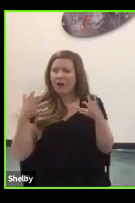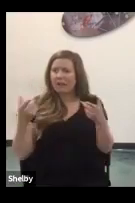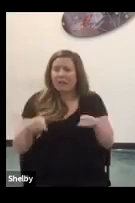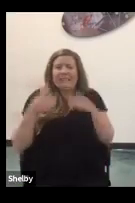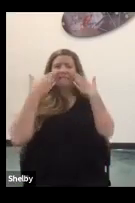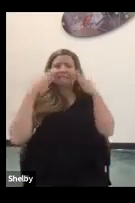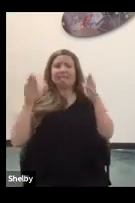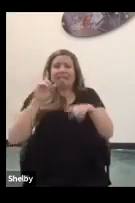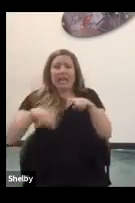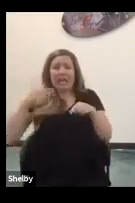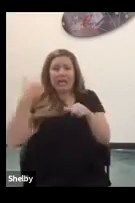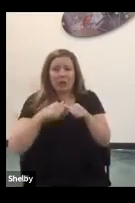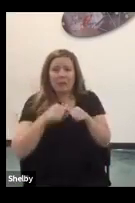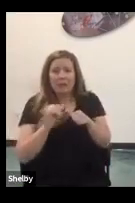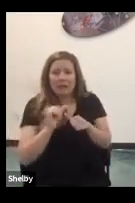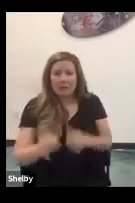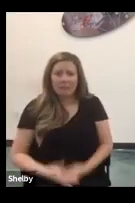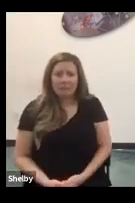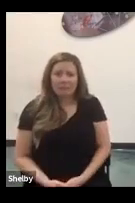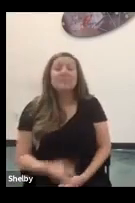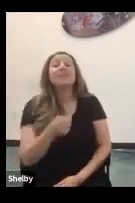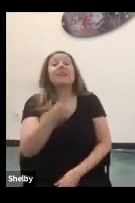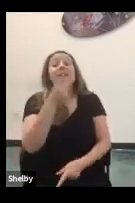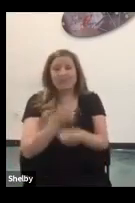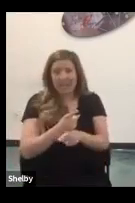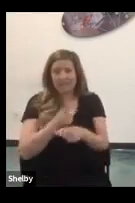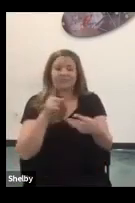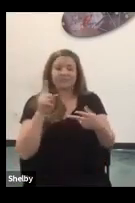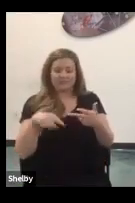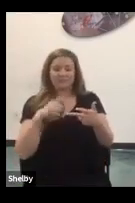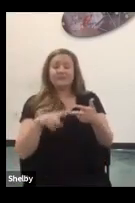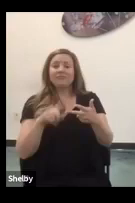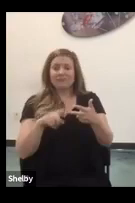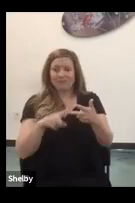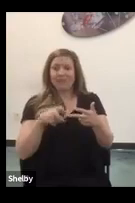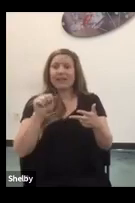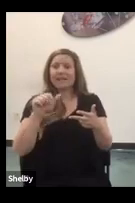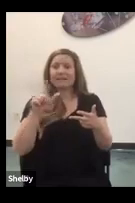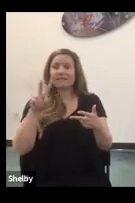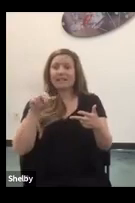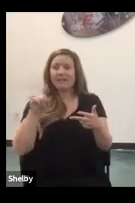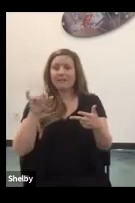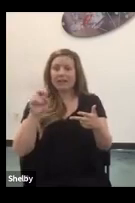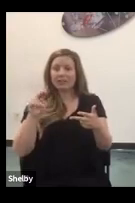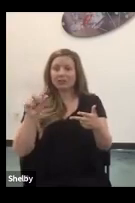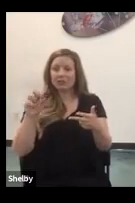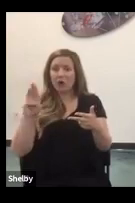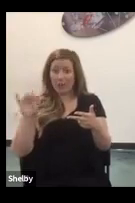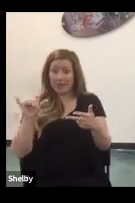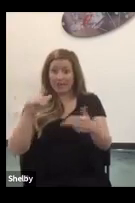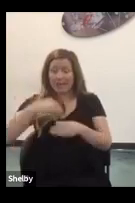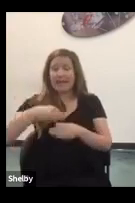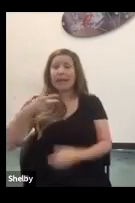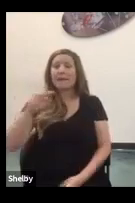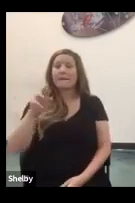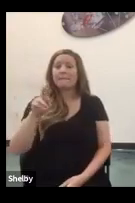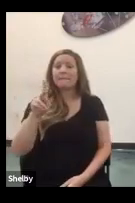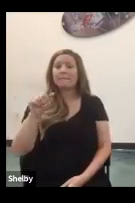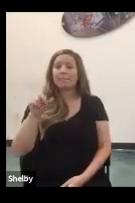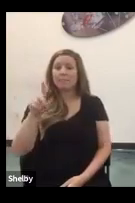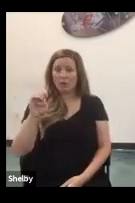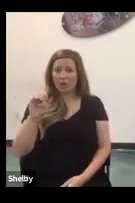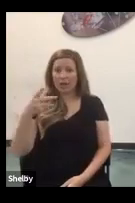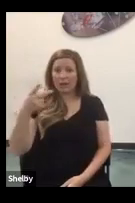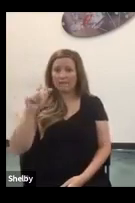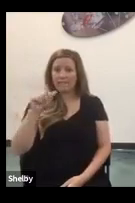You're right. Yep. So you're right. The last Monday in June is the Salvation Army Thrift Store in Parkade Plaza. So this coming Monday is the Sturgeon